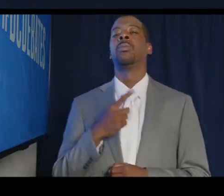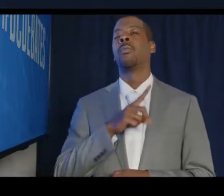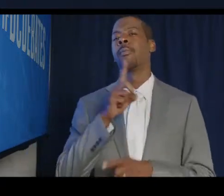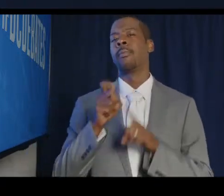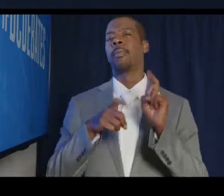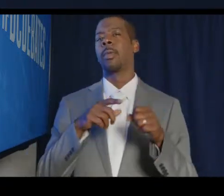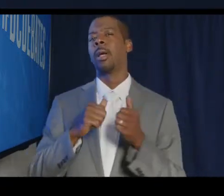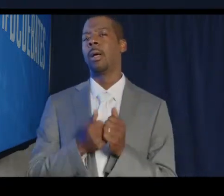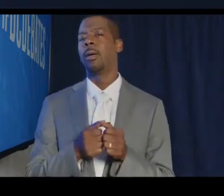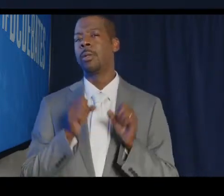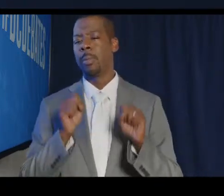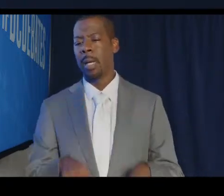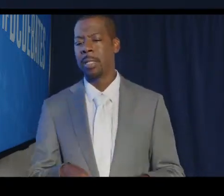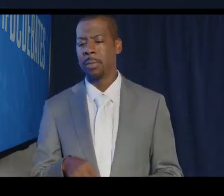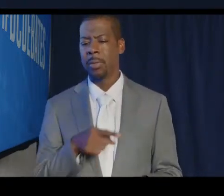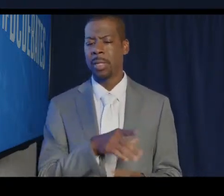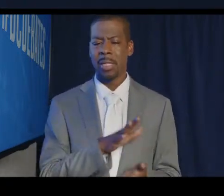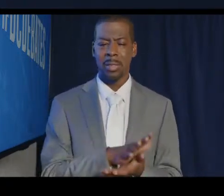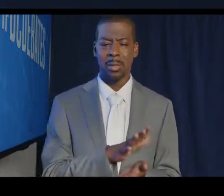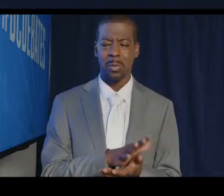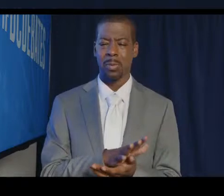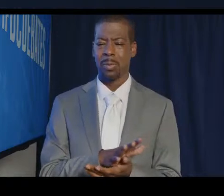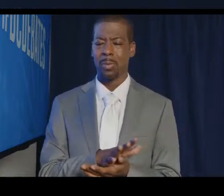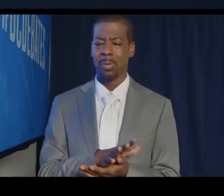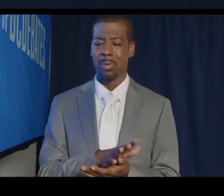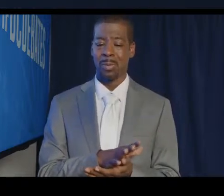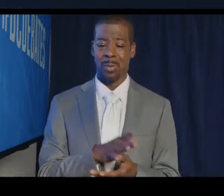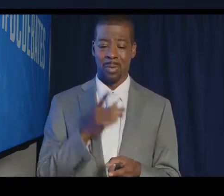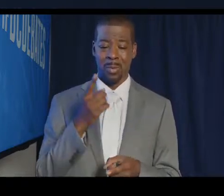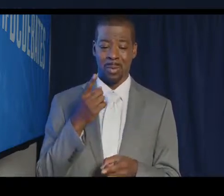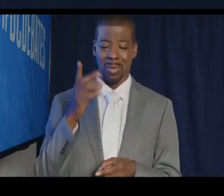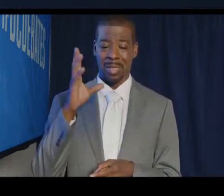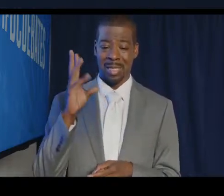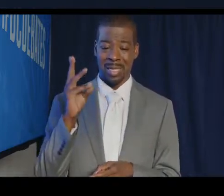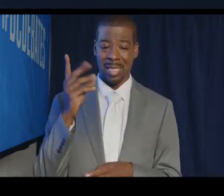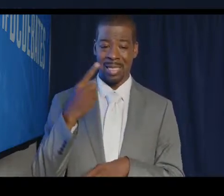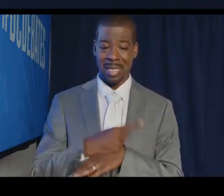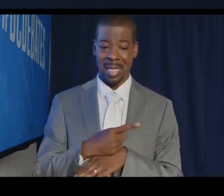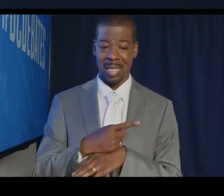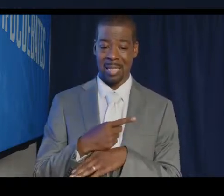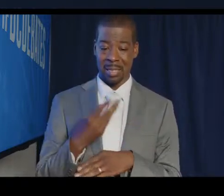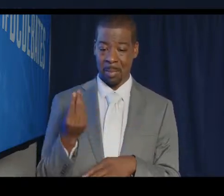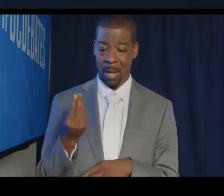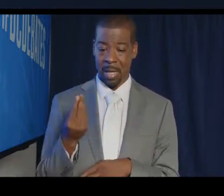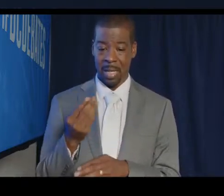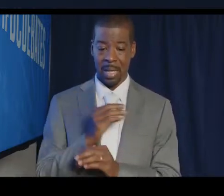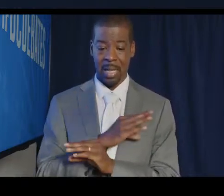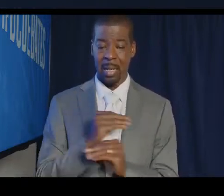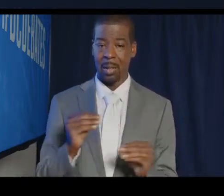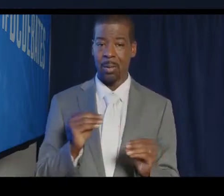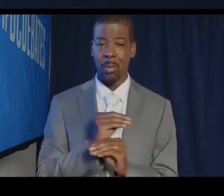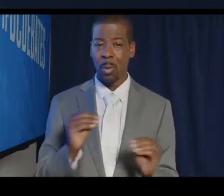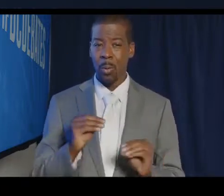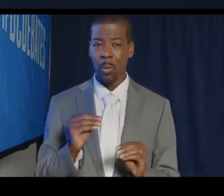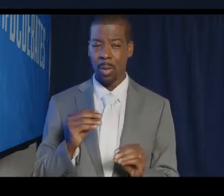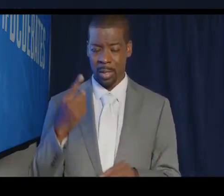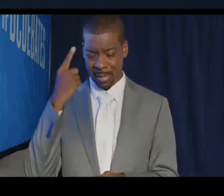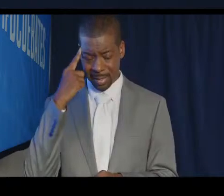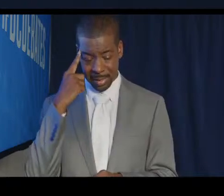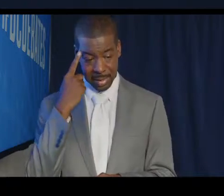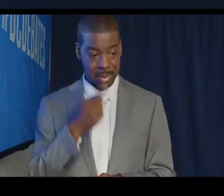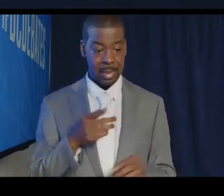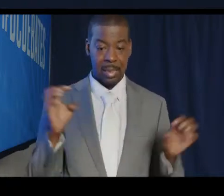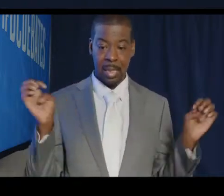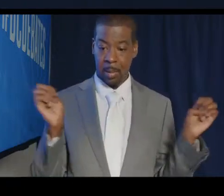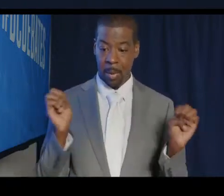possible that a charter school was able to get down to 6 days cash on hand and no one at the Public Charter School Board decided to raise the alarm